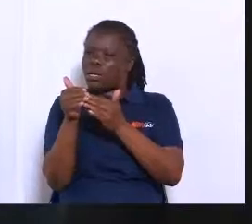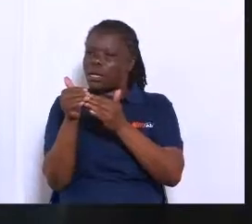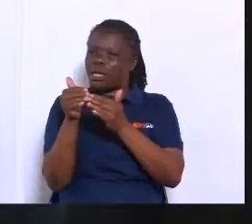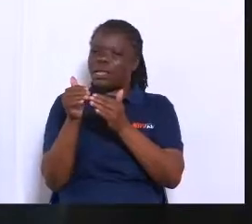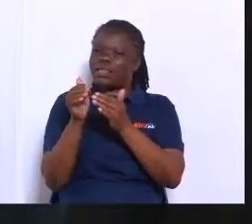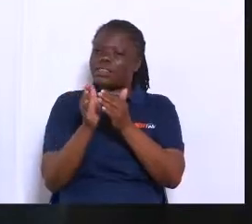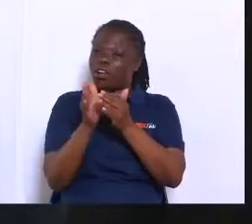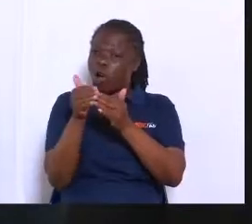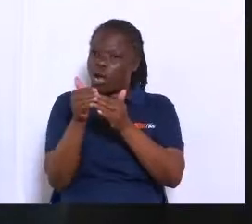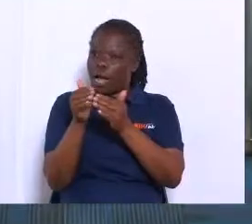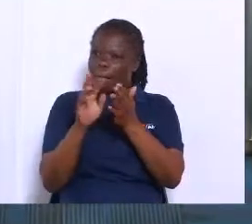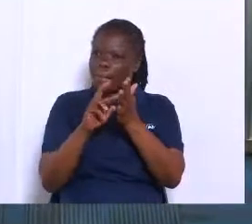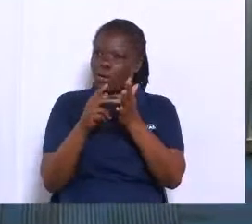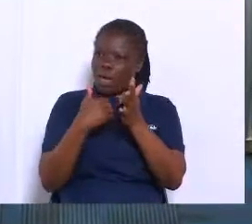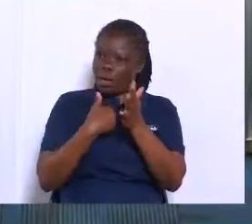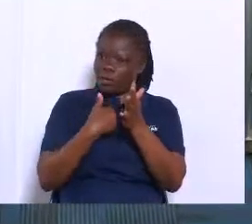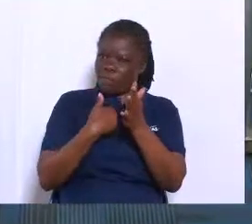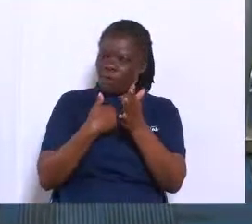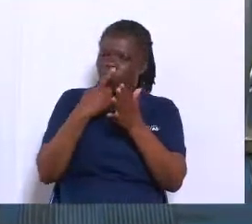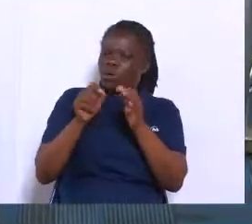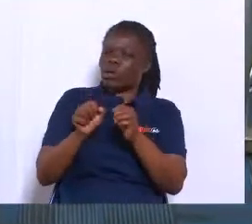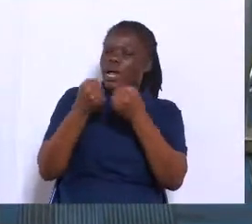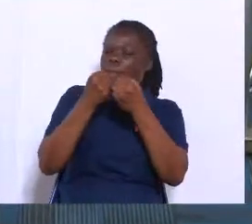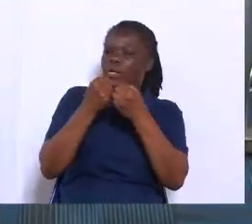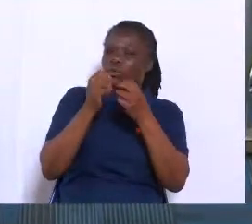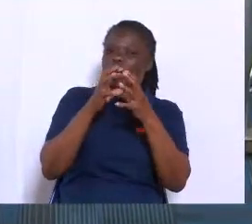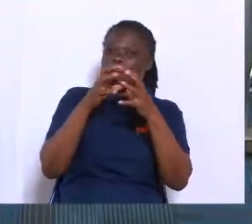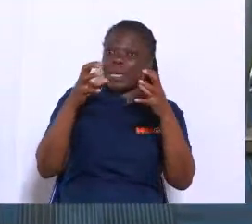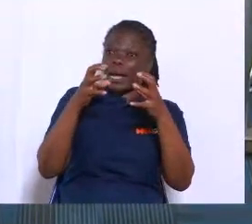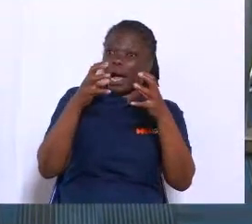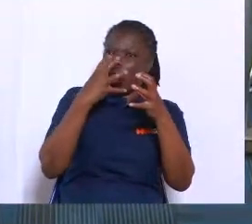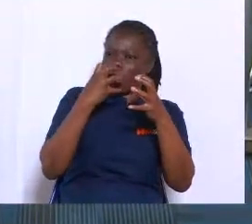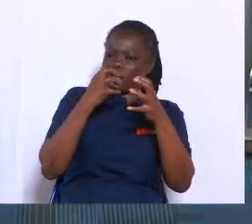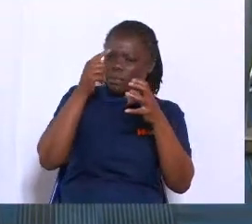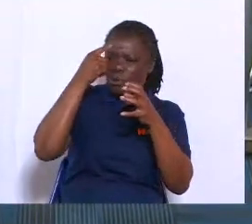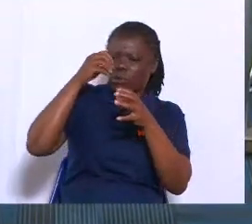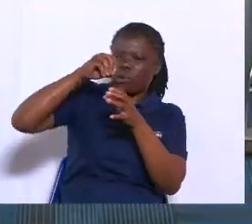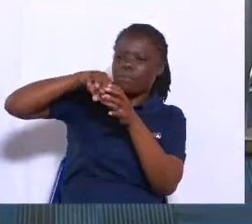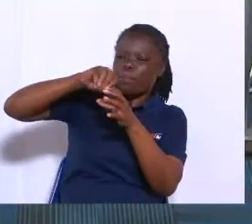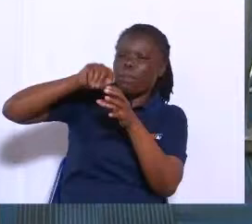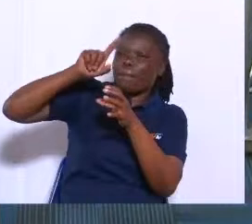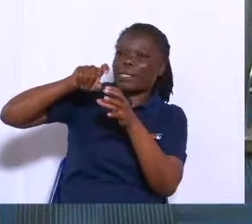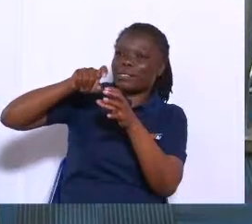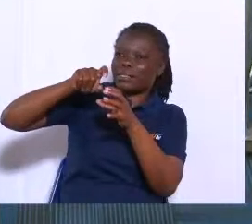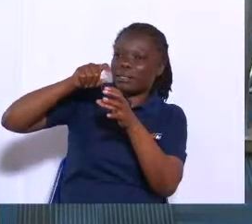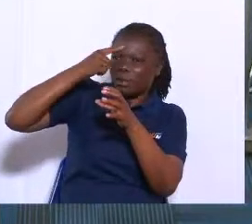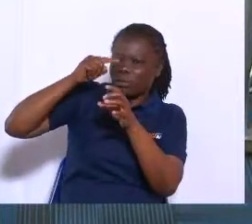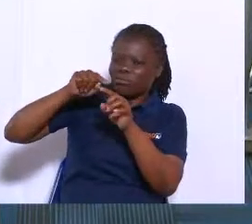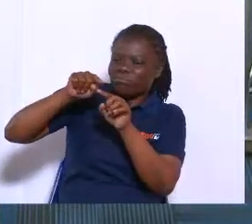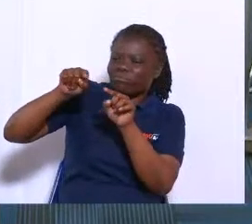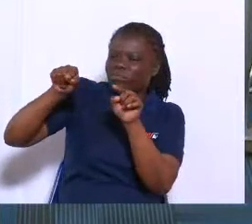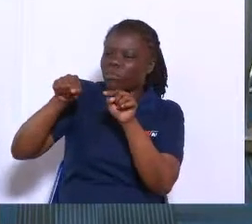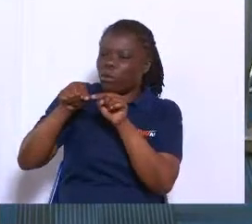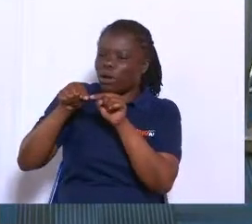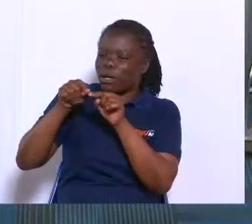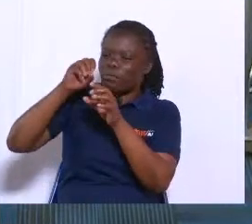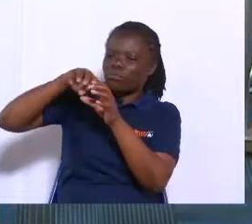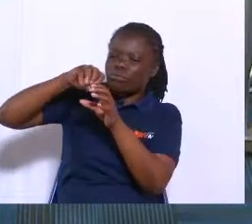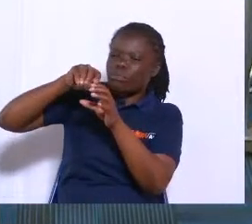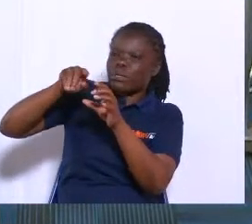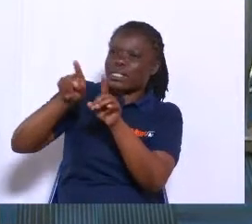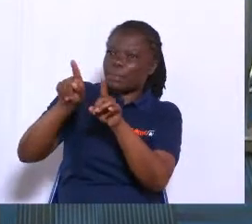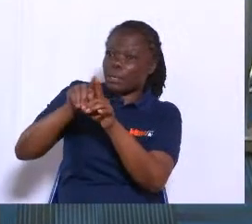are some holes, right? And what's going to happen to those big oranges? Are they going to go through? They're going through